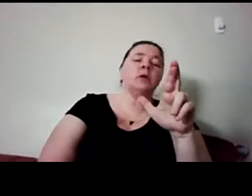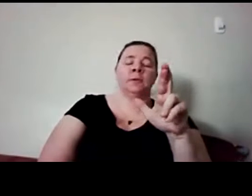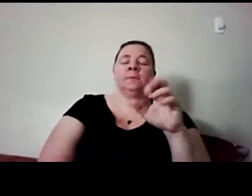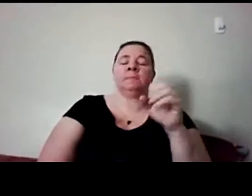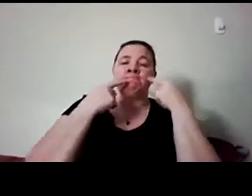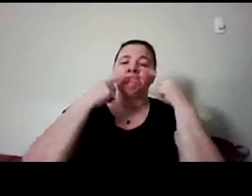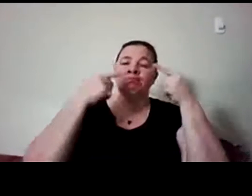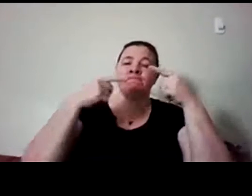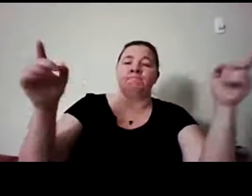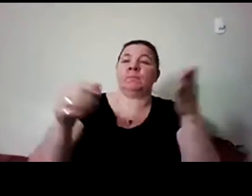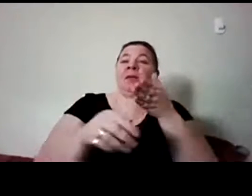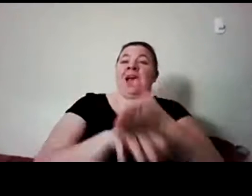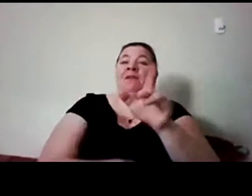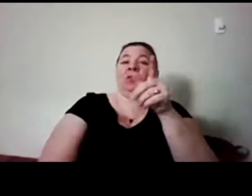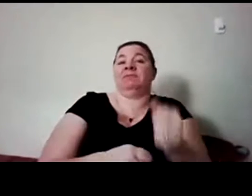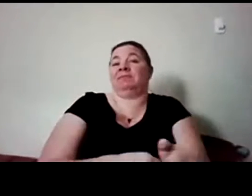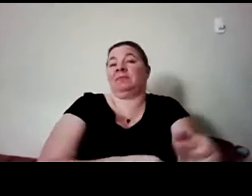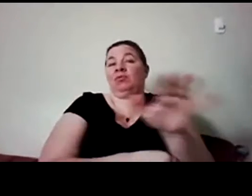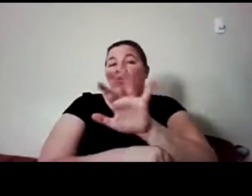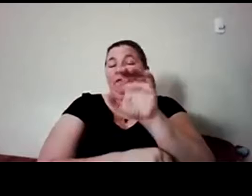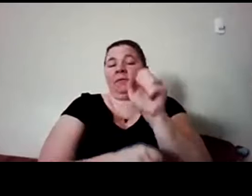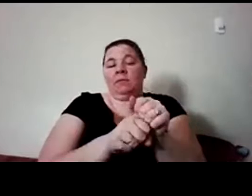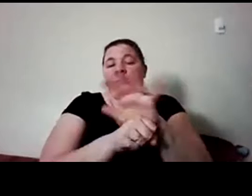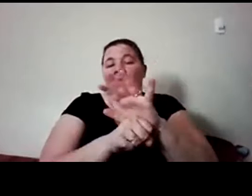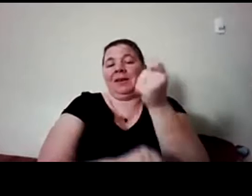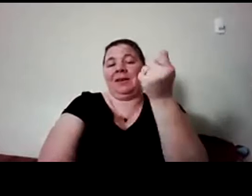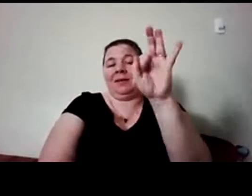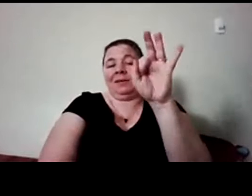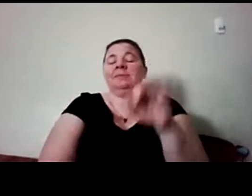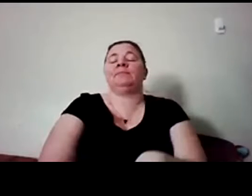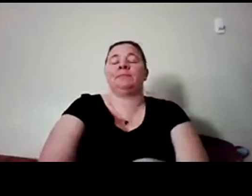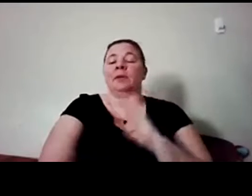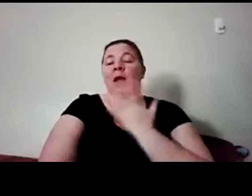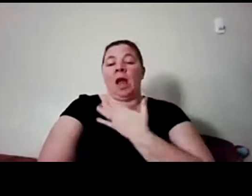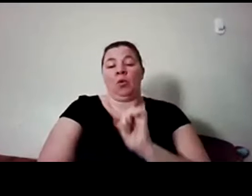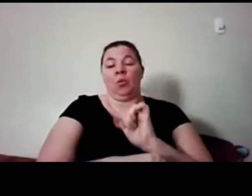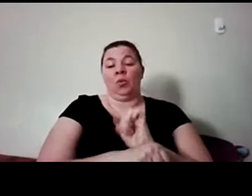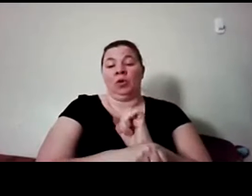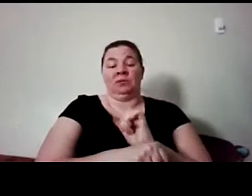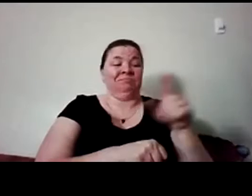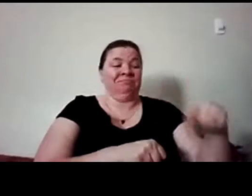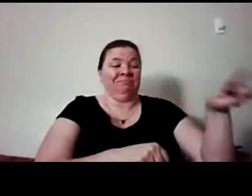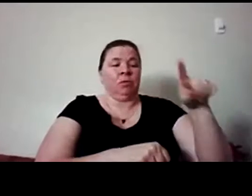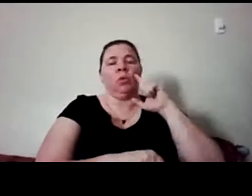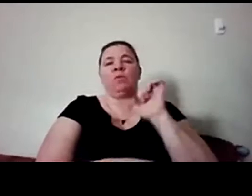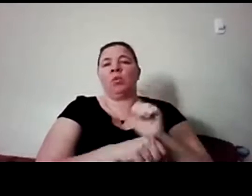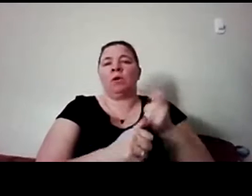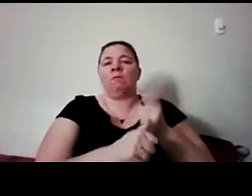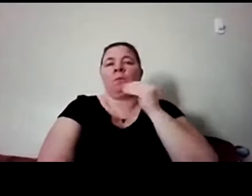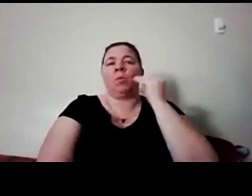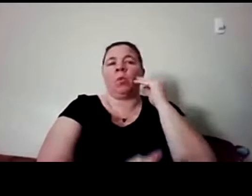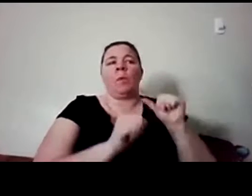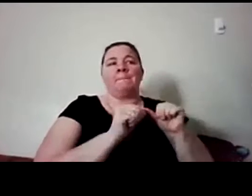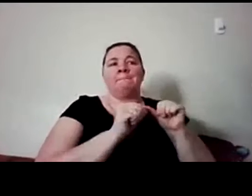Even after COVID-19, all our employees are going to have to work from home permanently. Yes, they